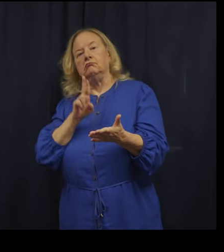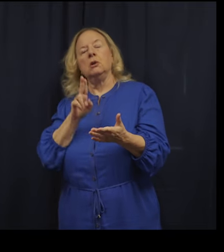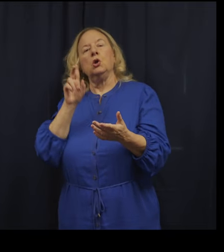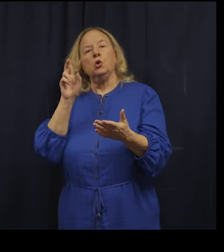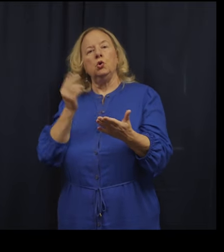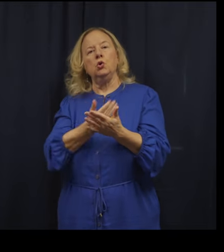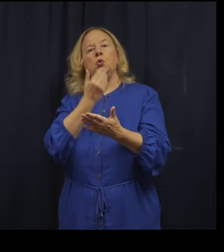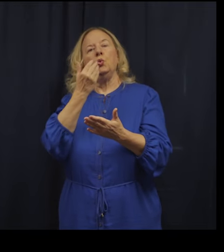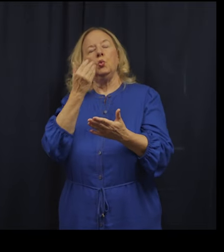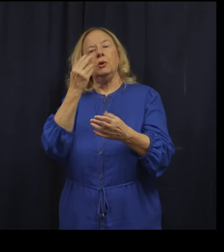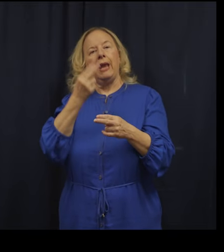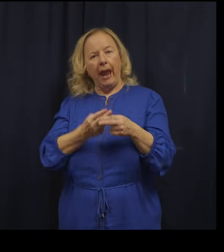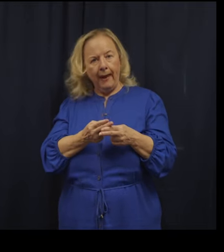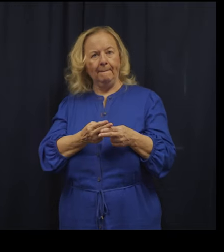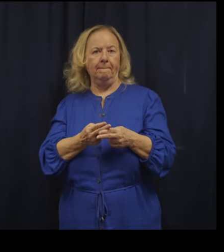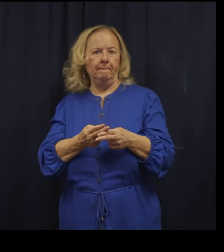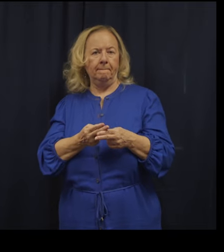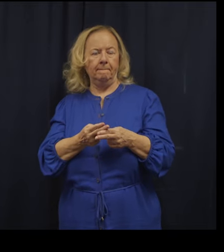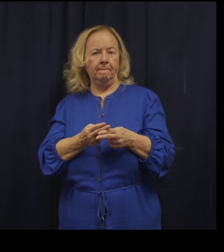new name.